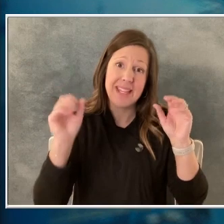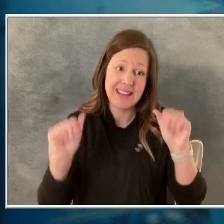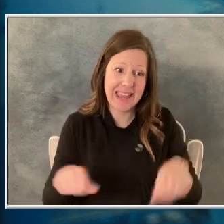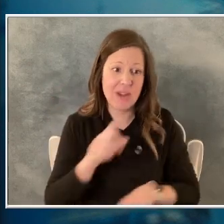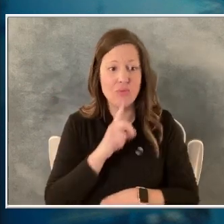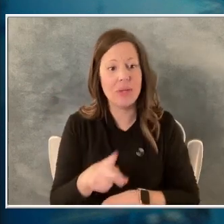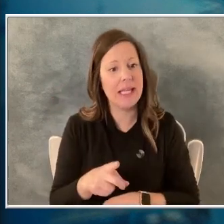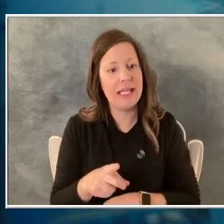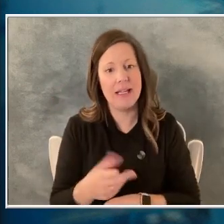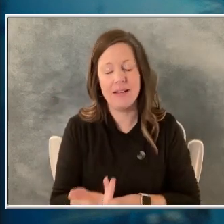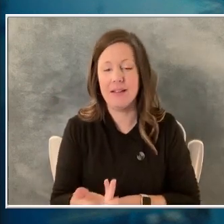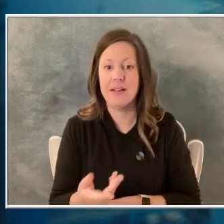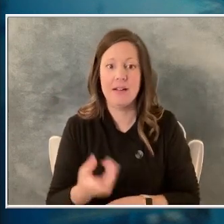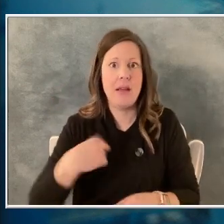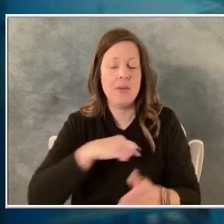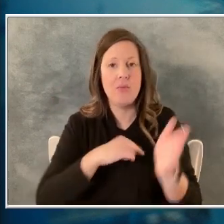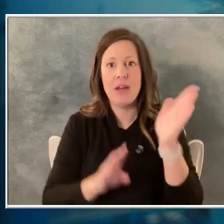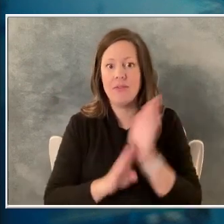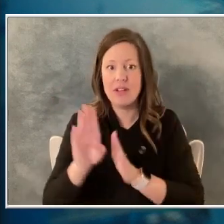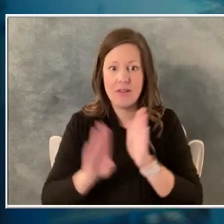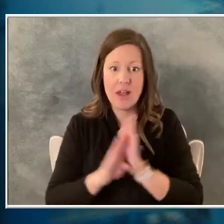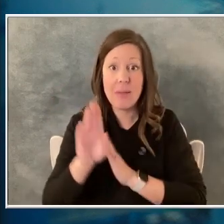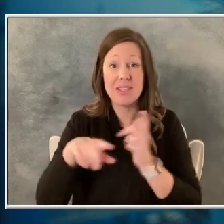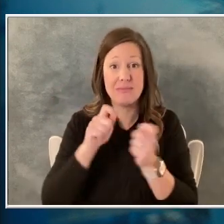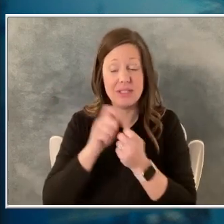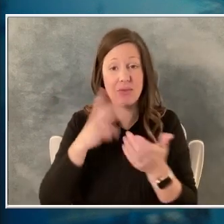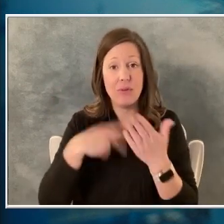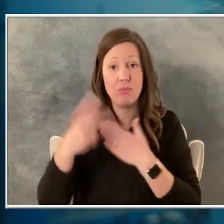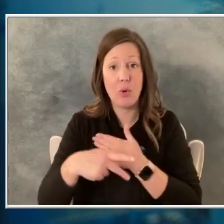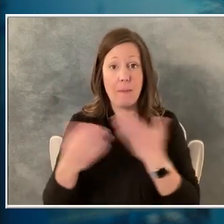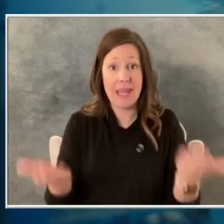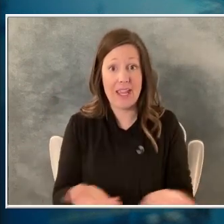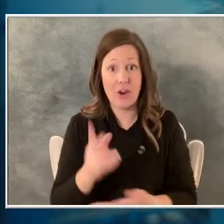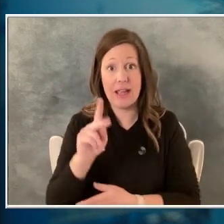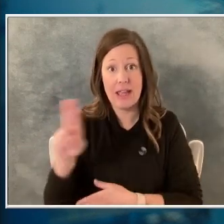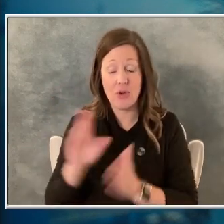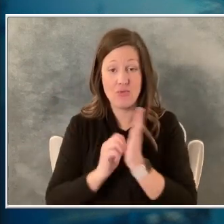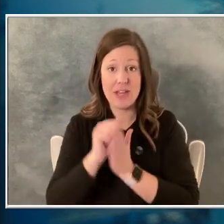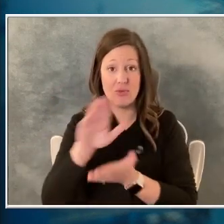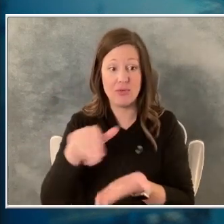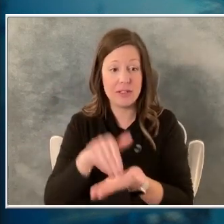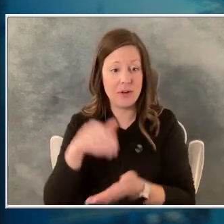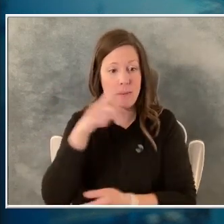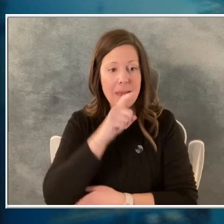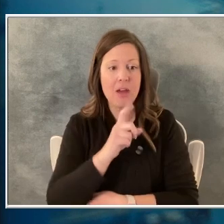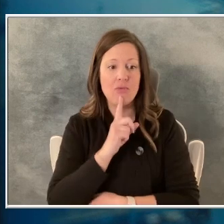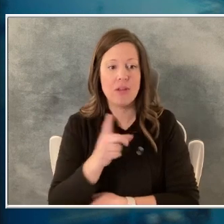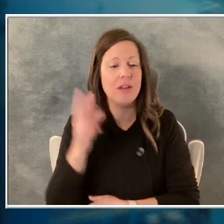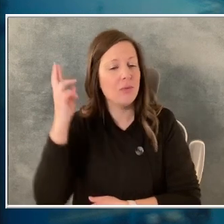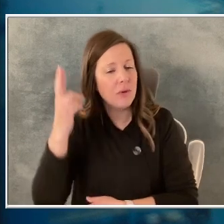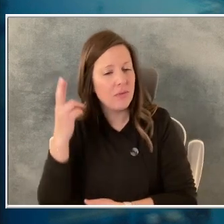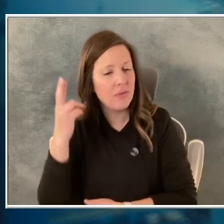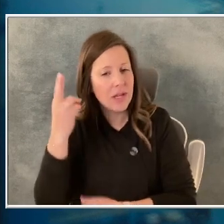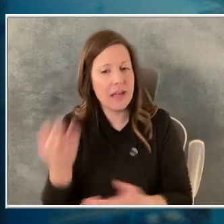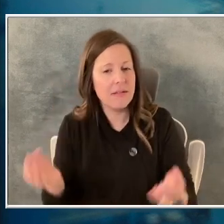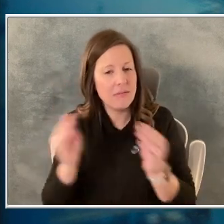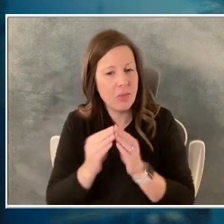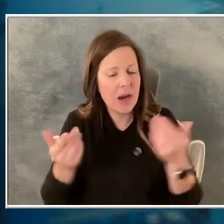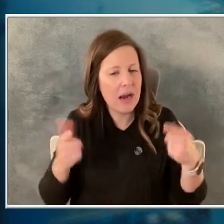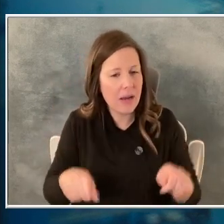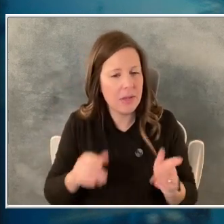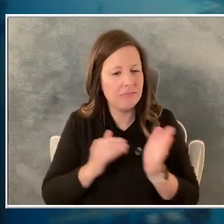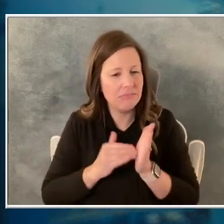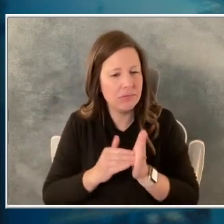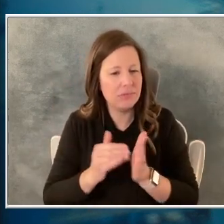have developed an oligometastasis program here in the KU Cancer Center because we're realizing more and more that these patients can be